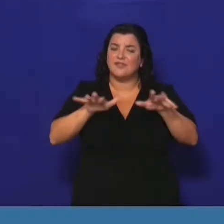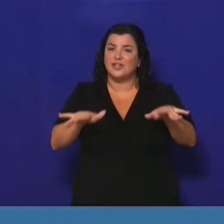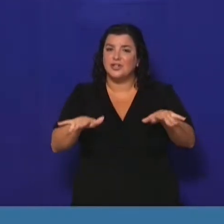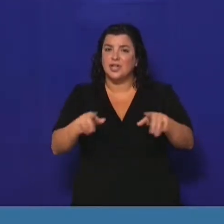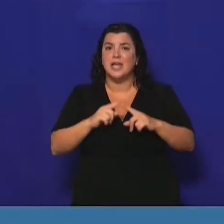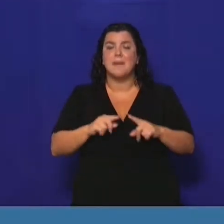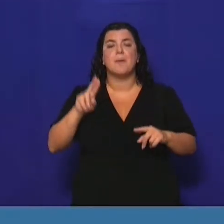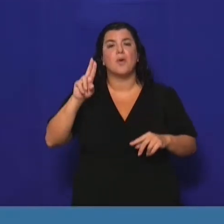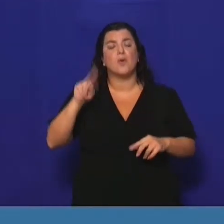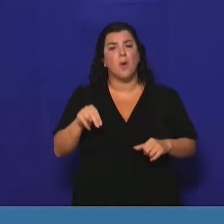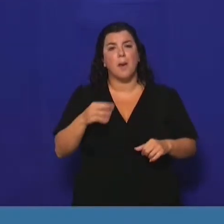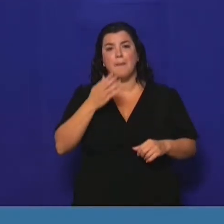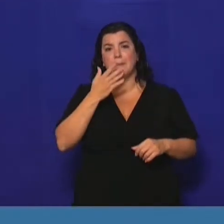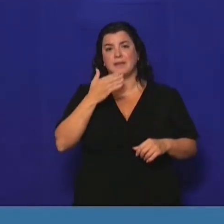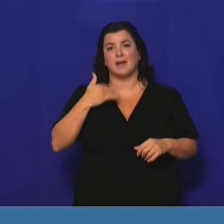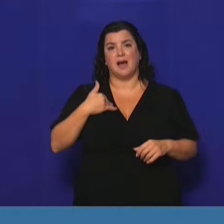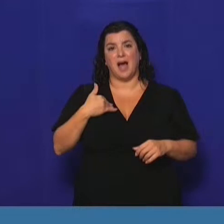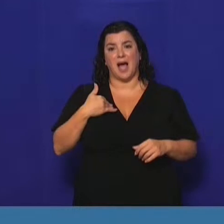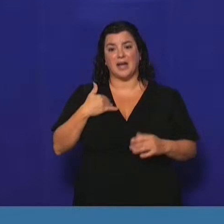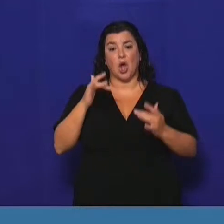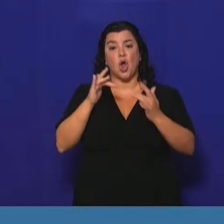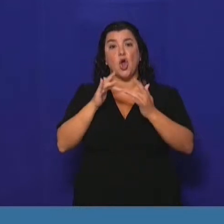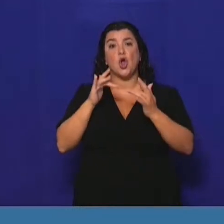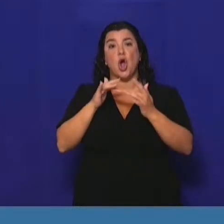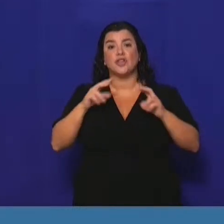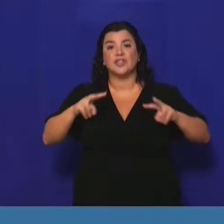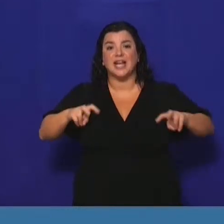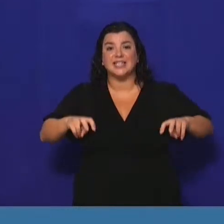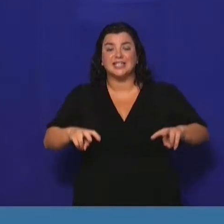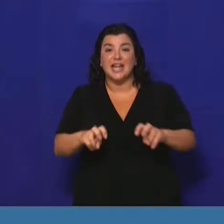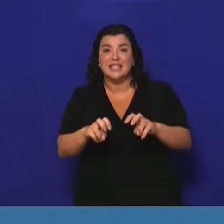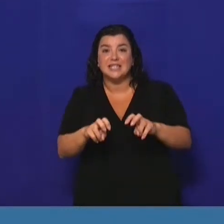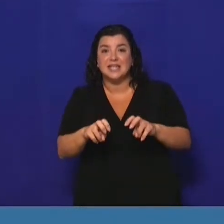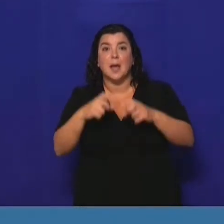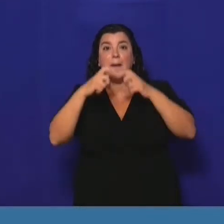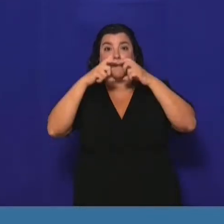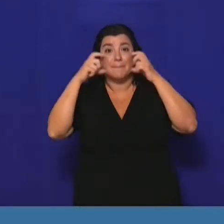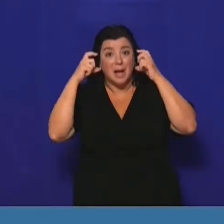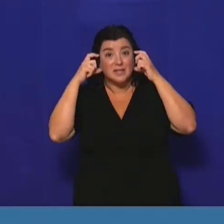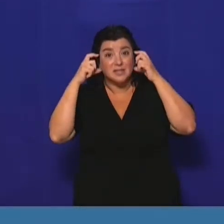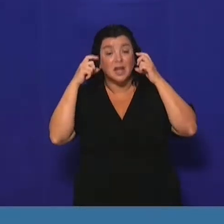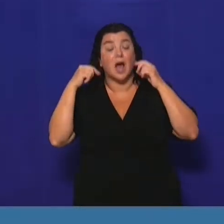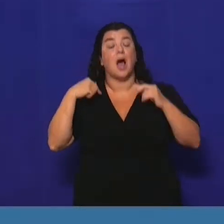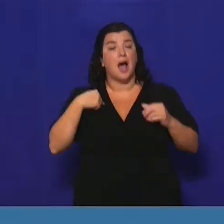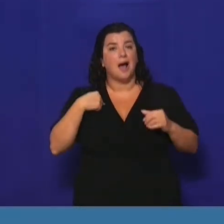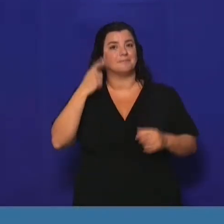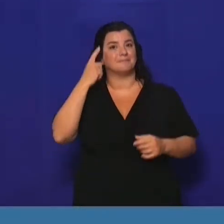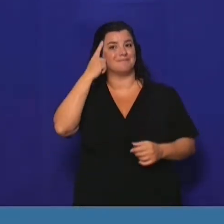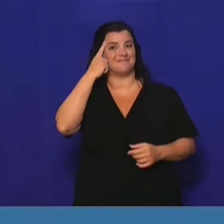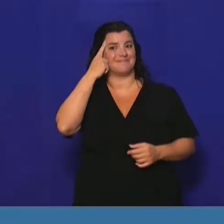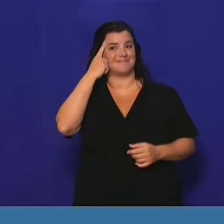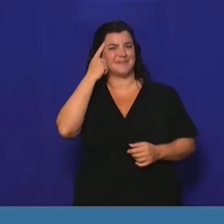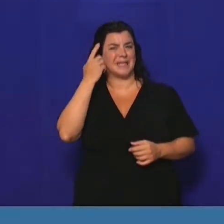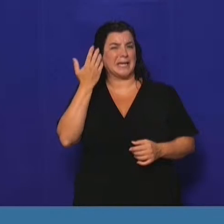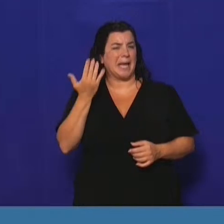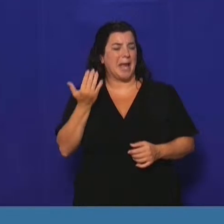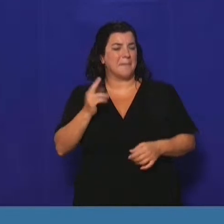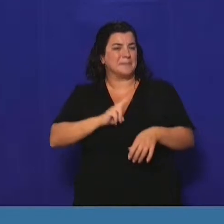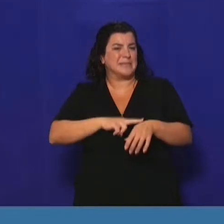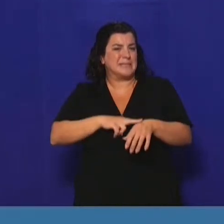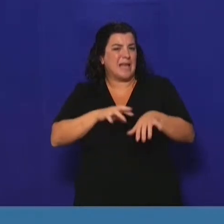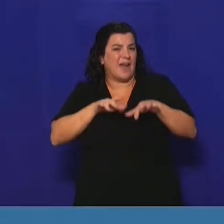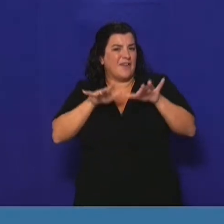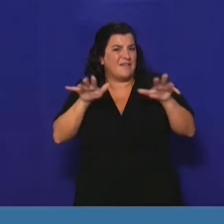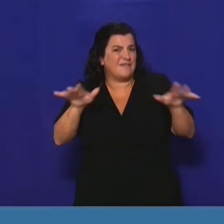Manka aħna meta nkunu qegħdin nagħmlu l-contact tracing, hemmhekk l-użu tal-maskra nkun qed noħduh in consideration kemm seta'